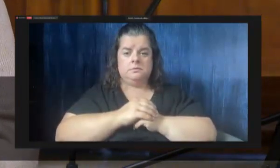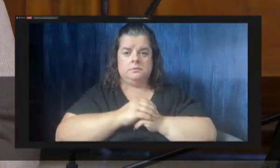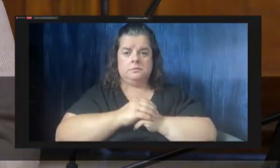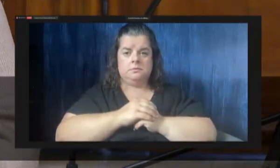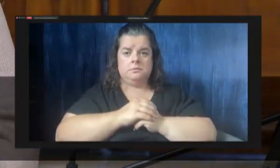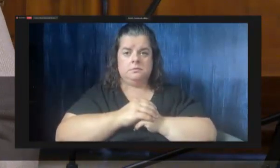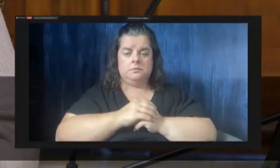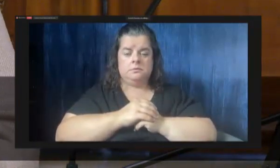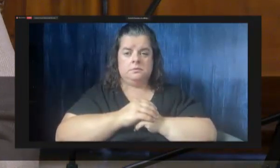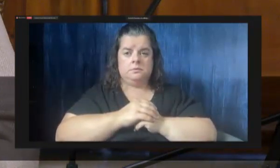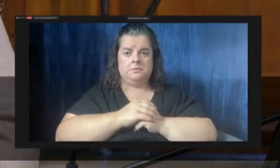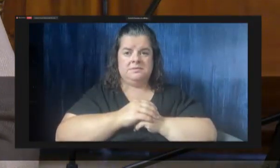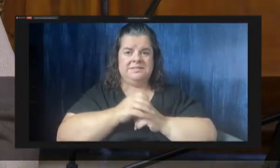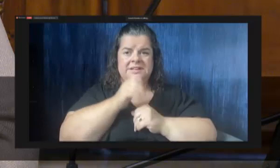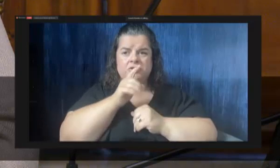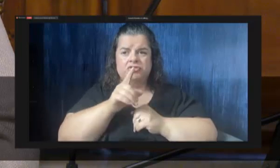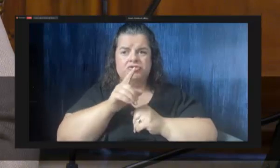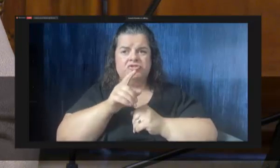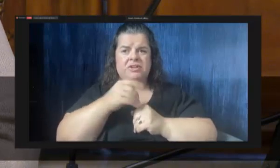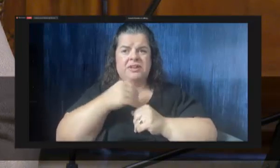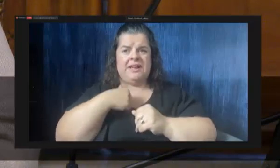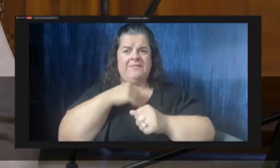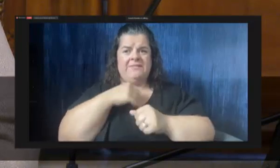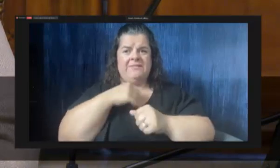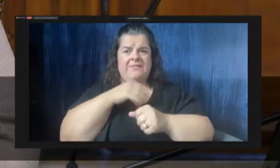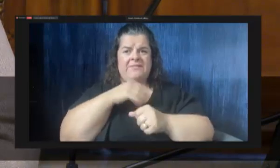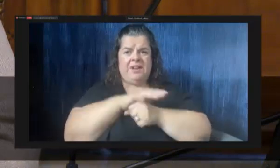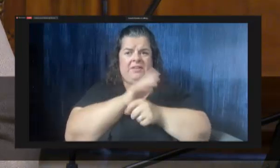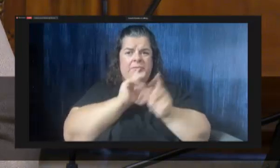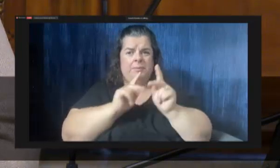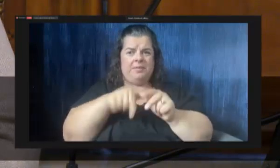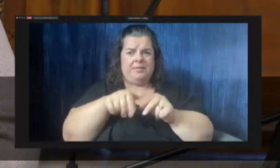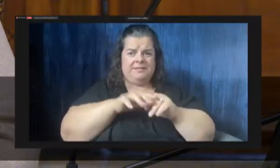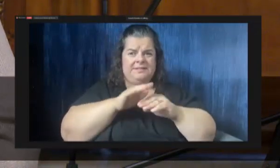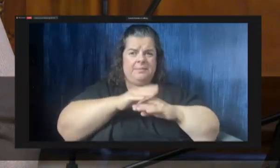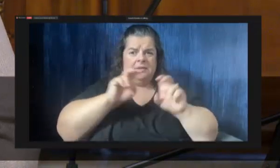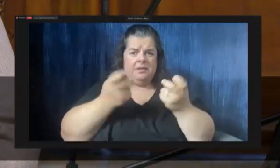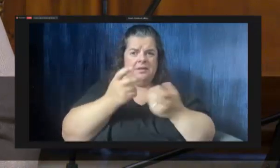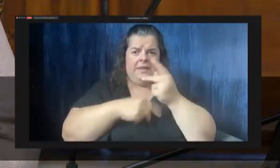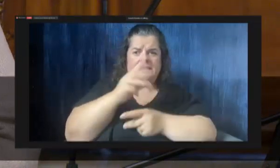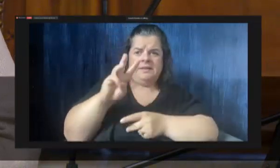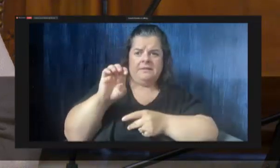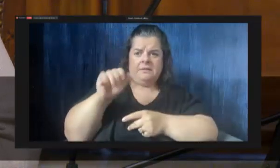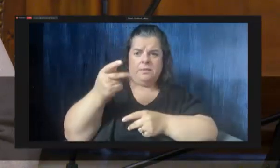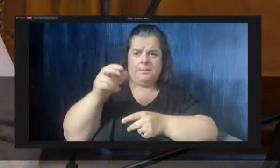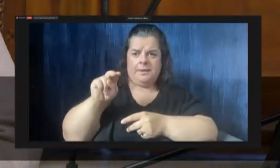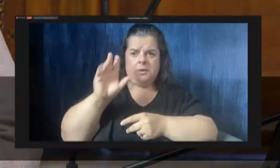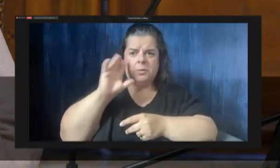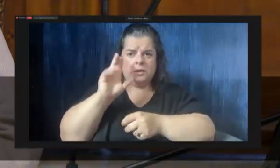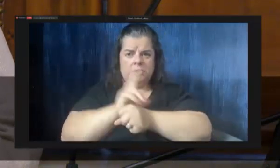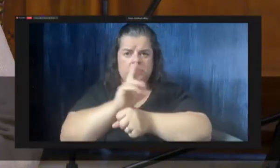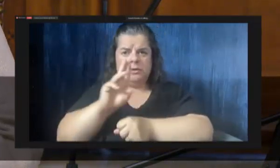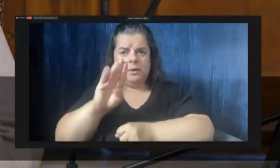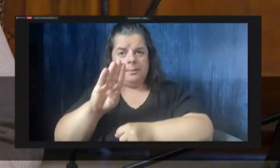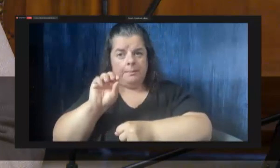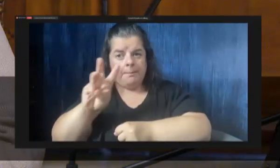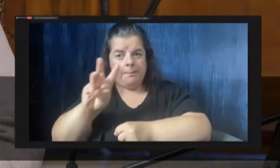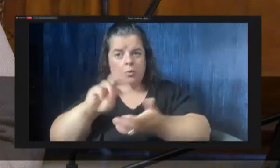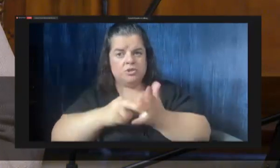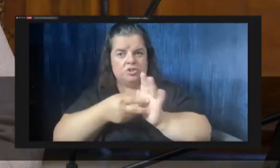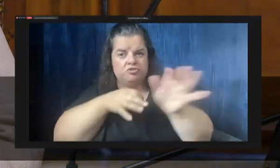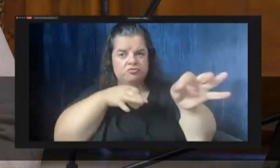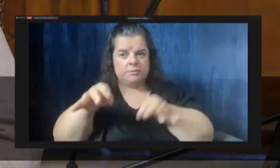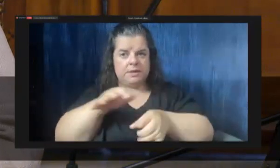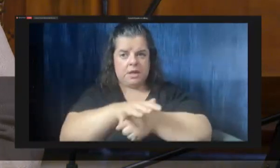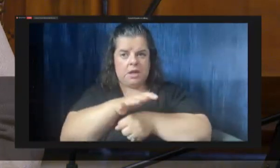We don't have the right people at the table yet to still revisit the kind of weapons that are being used. Mm-hmm. Again, bows is not descriptive enough.